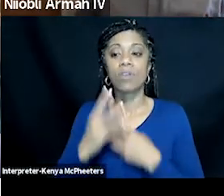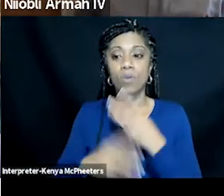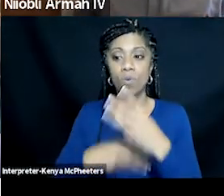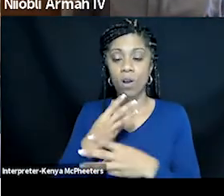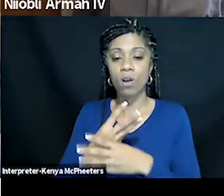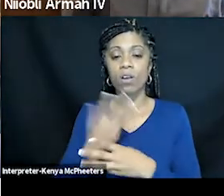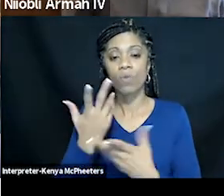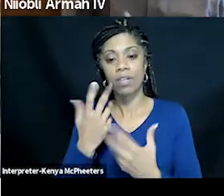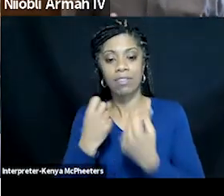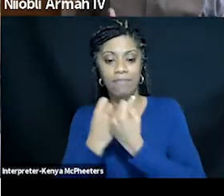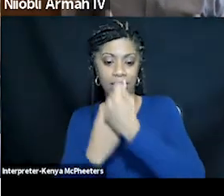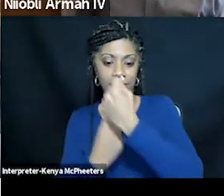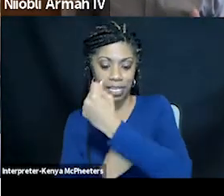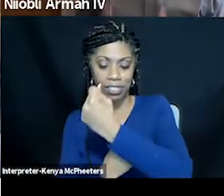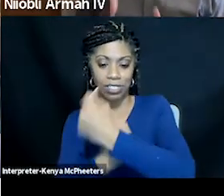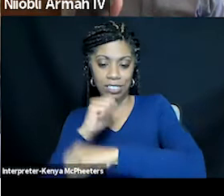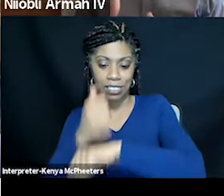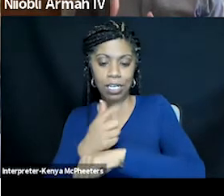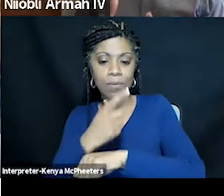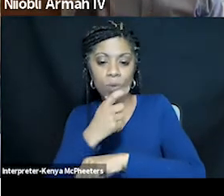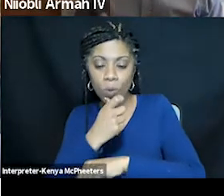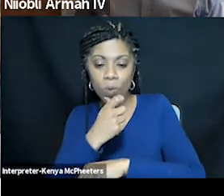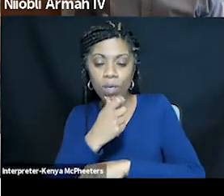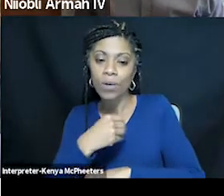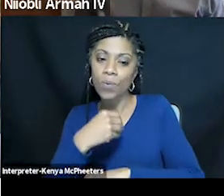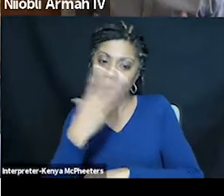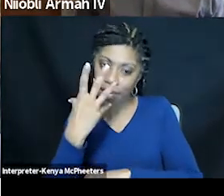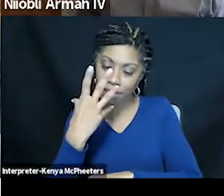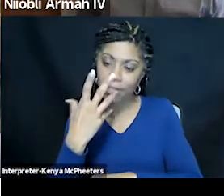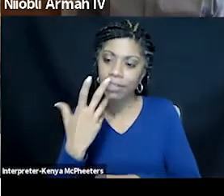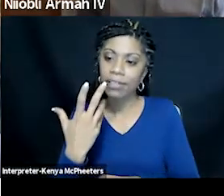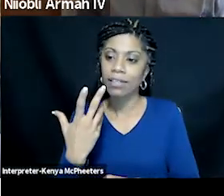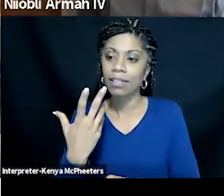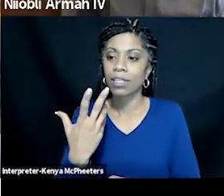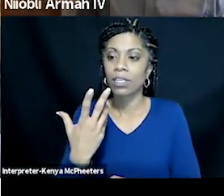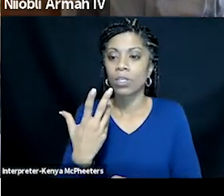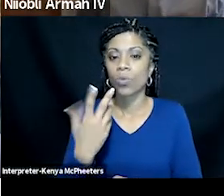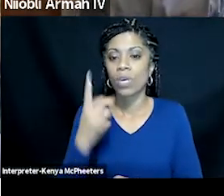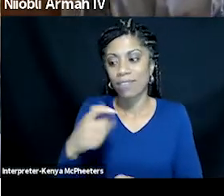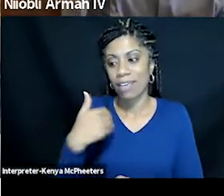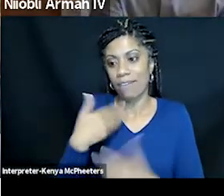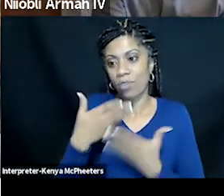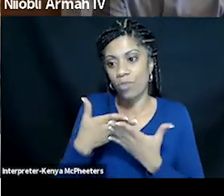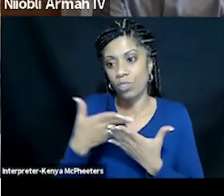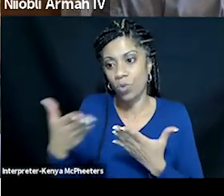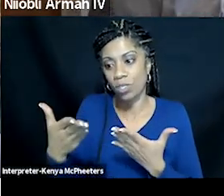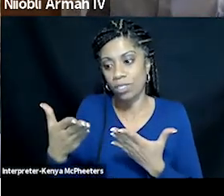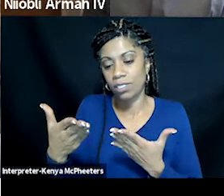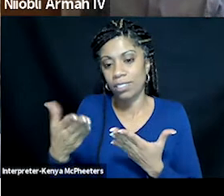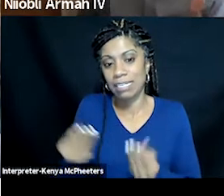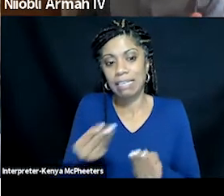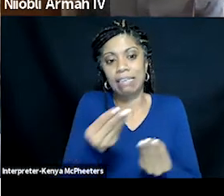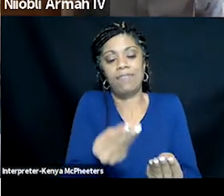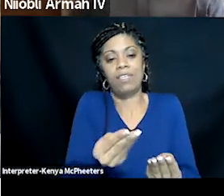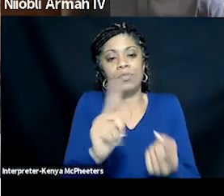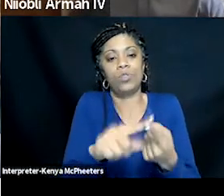are white, we actually have to have communication professionals who are equipped in resources to give them the tools they need. And so